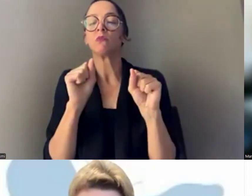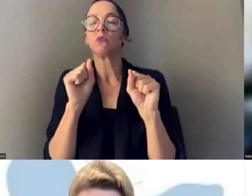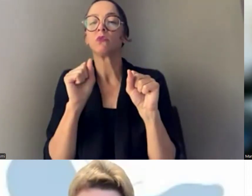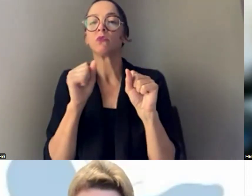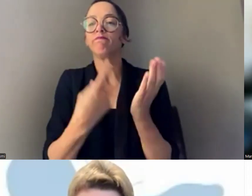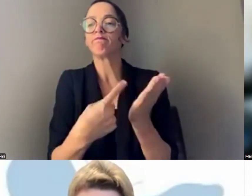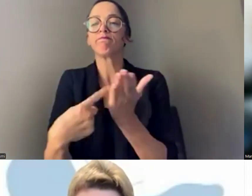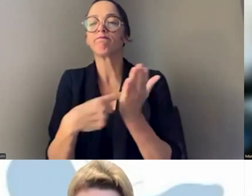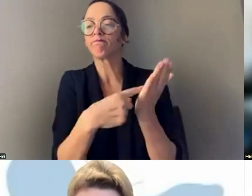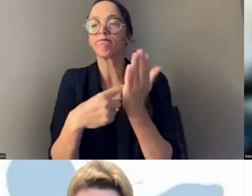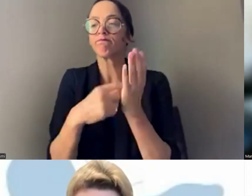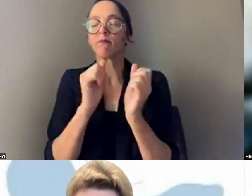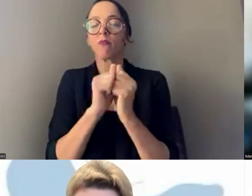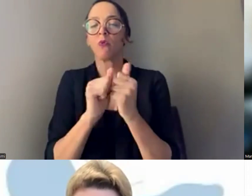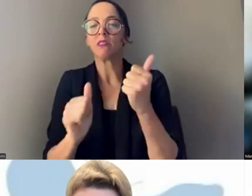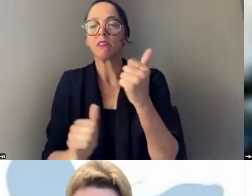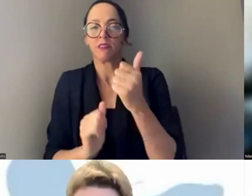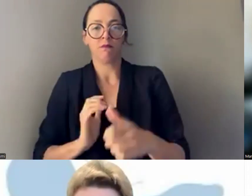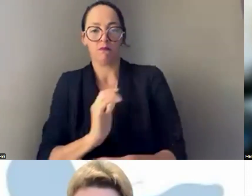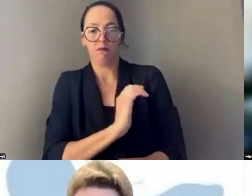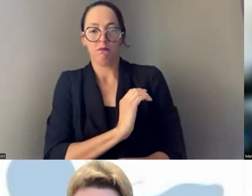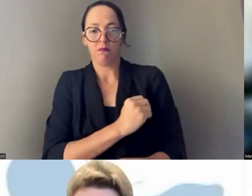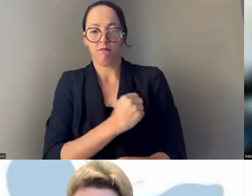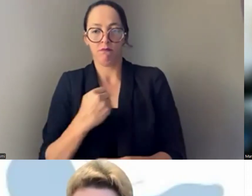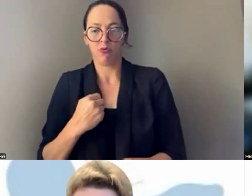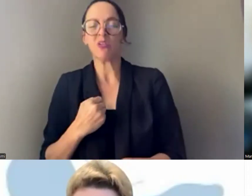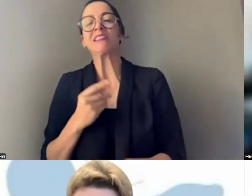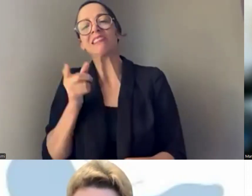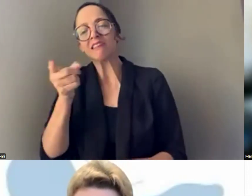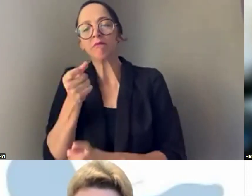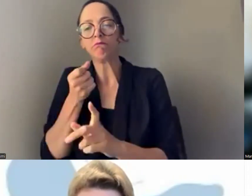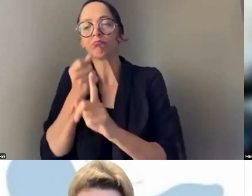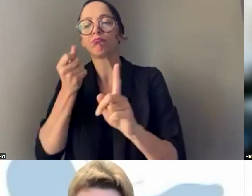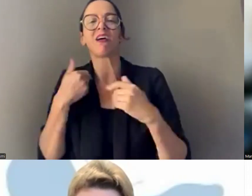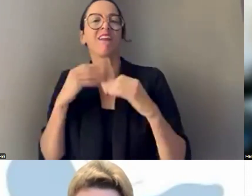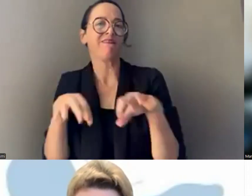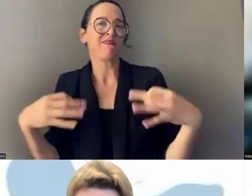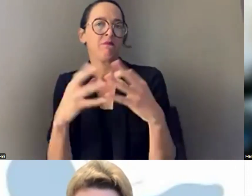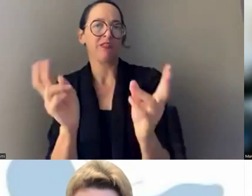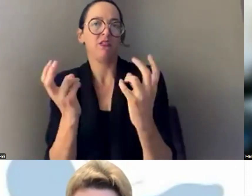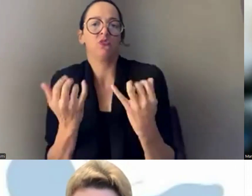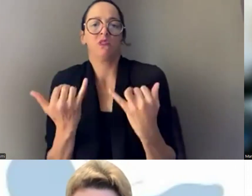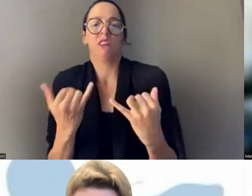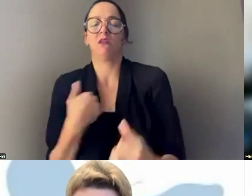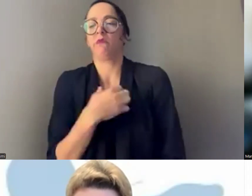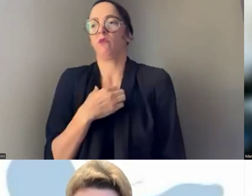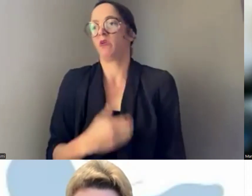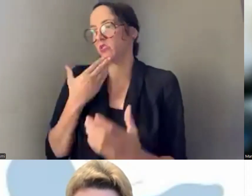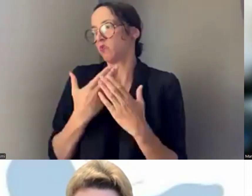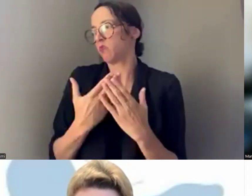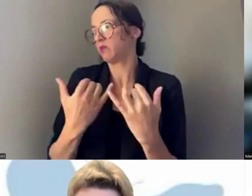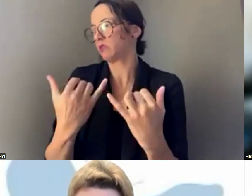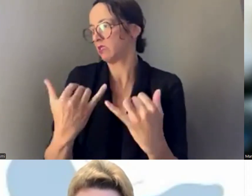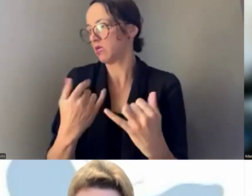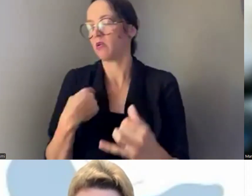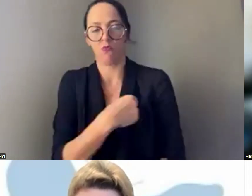issue to deal with. So we wish her well today, but I know that there are several other DACLAC committee members that are part of the housing subcommittee.